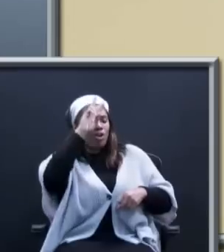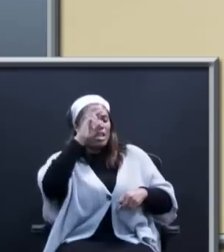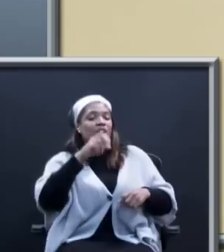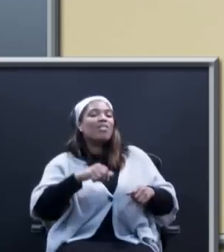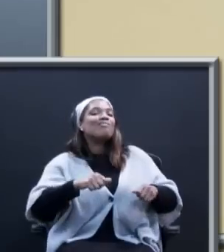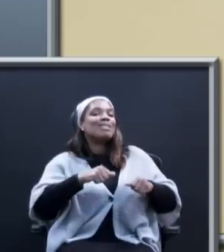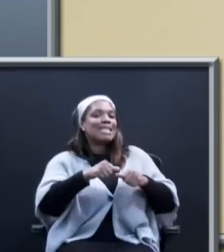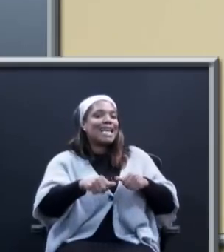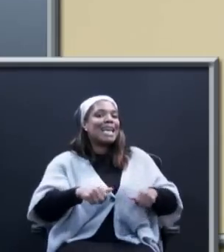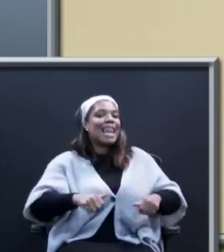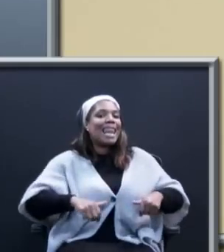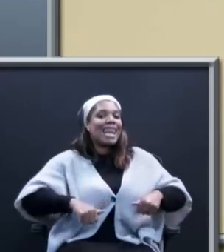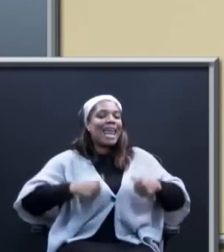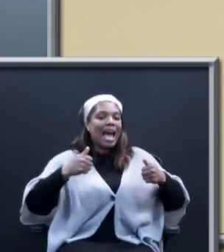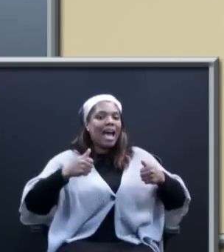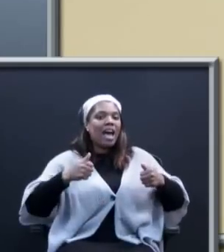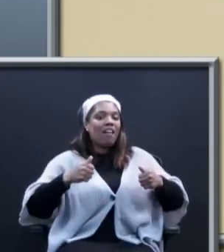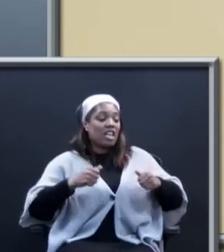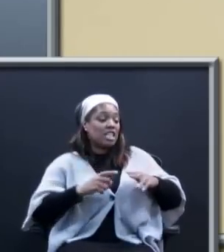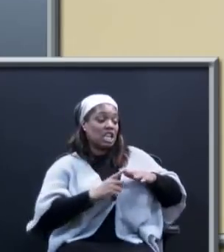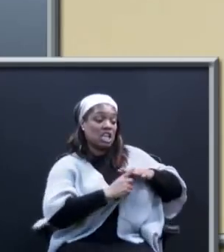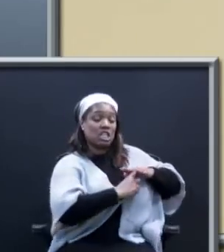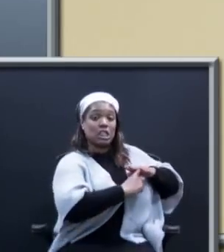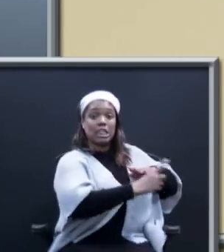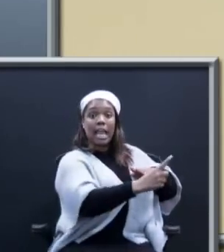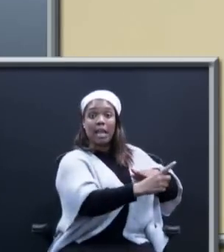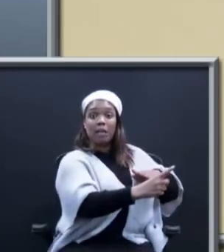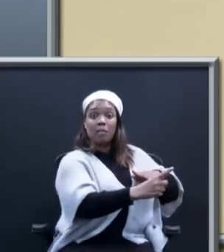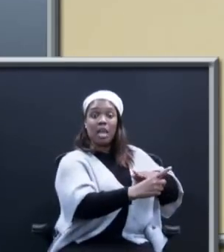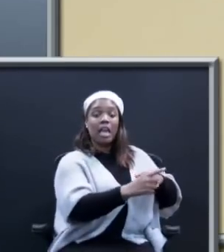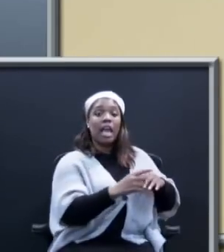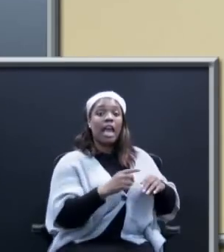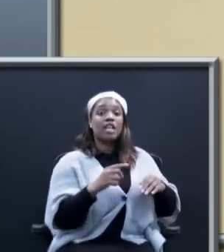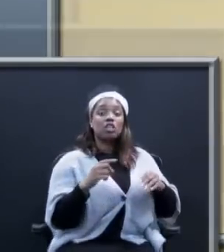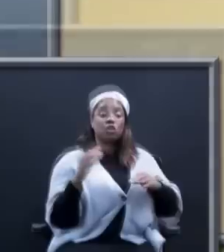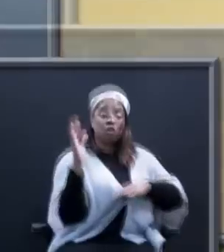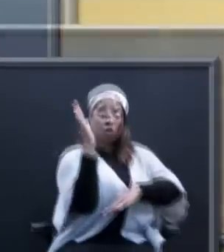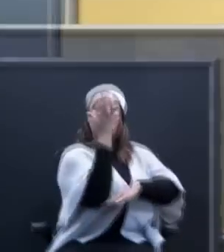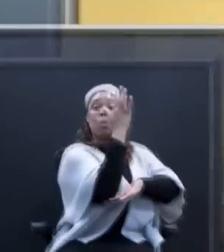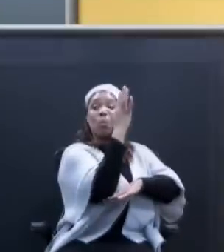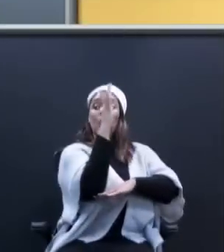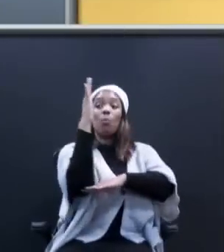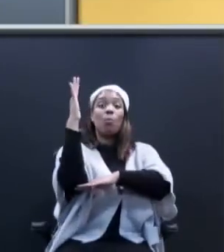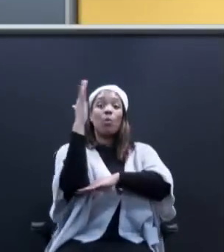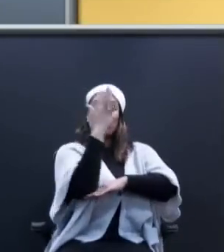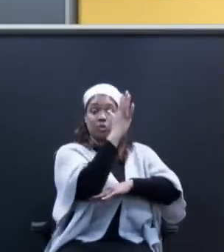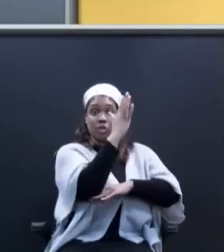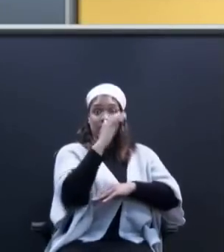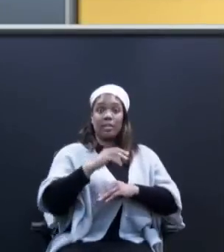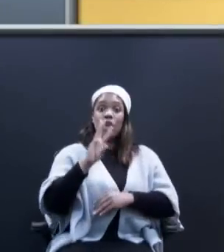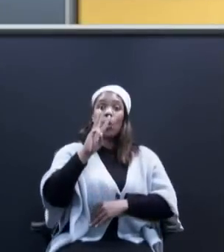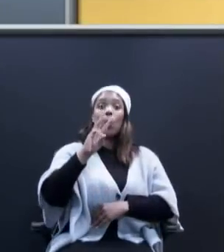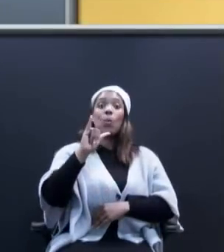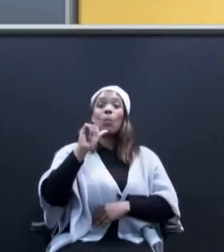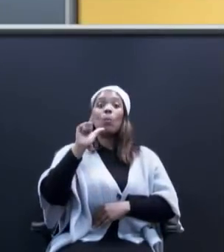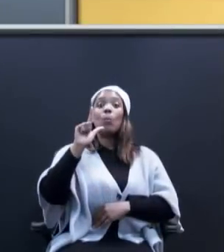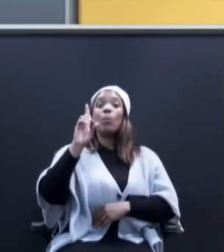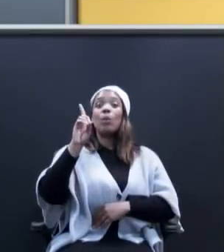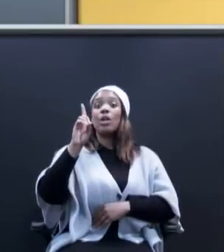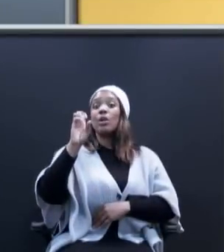him and to let him go for a scapegoat into the wilderness. Now, so the one that's going to be presented, he's going to be